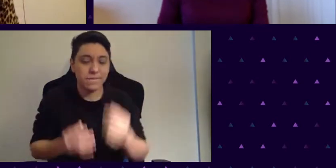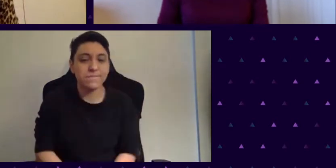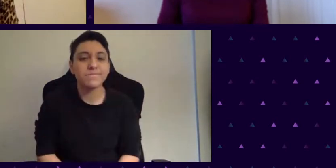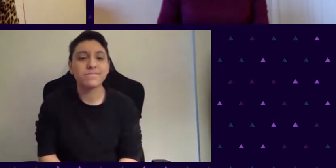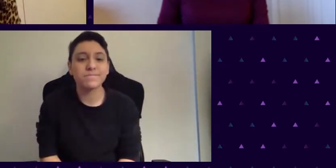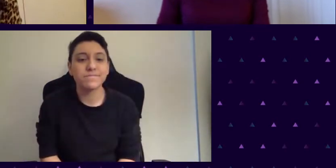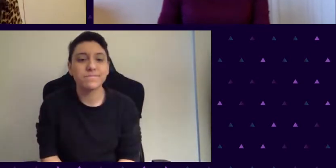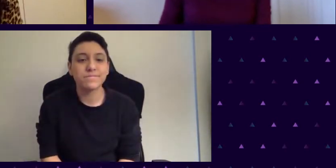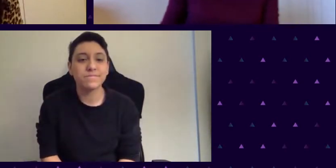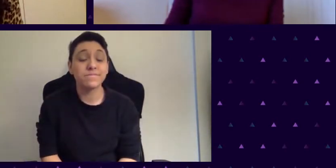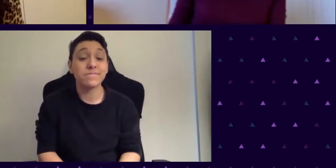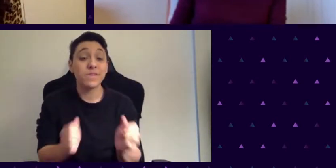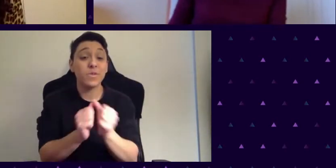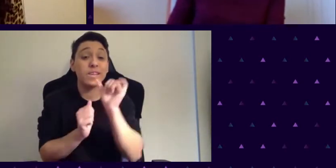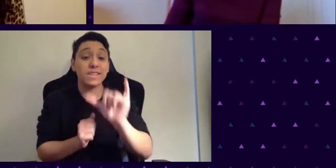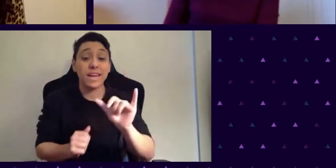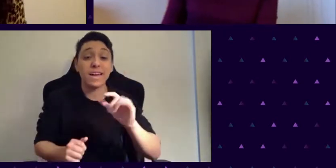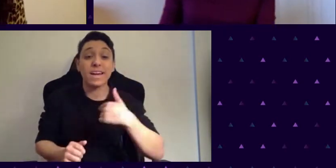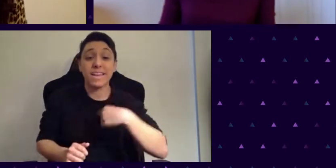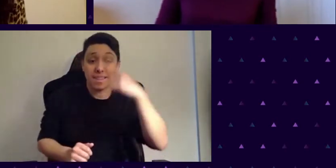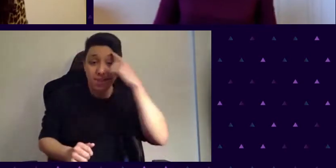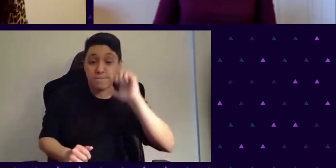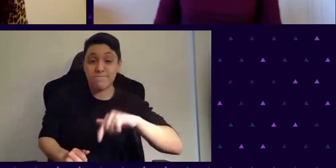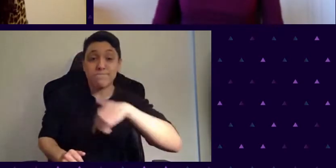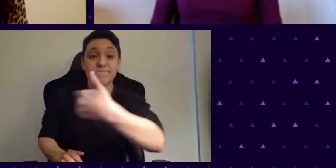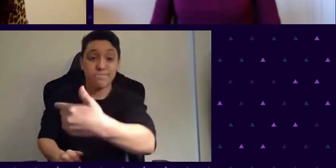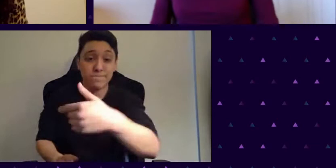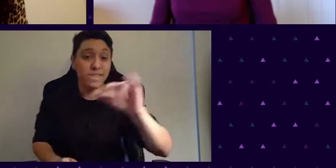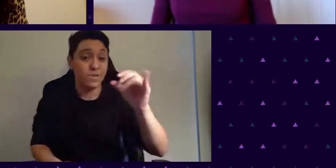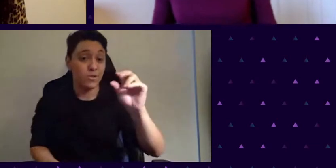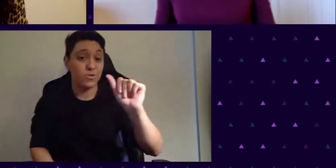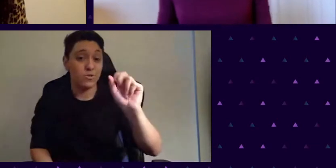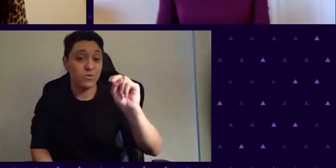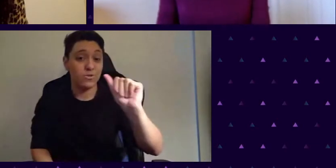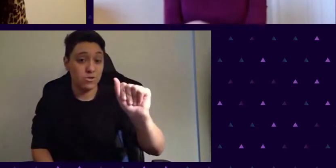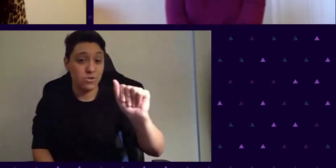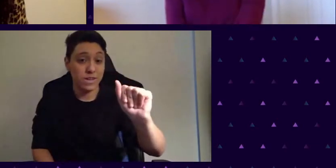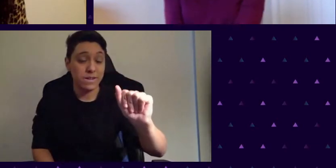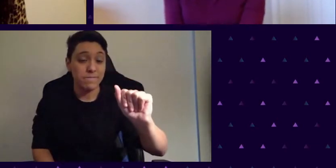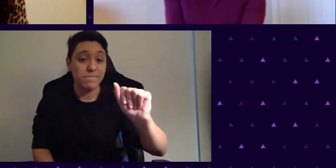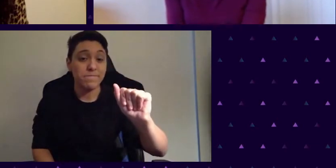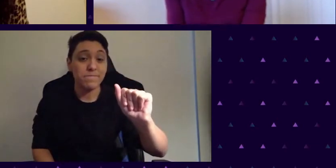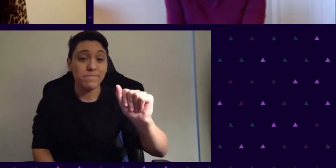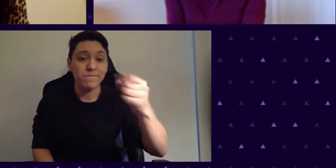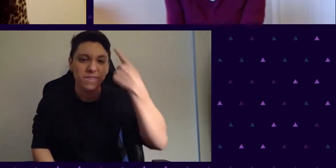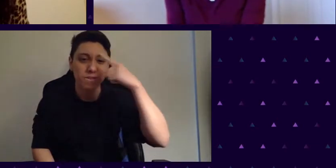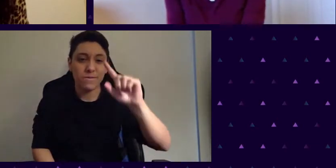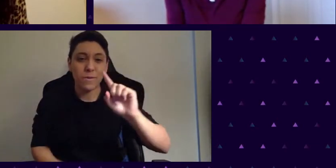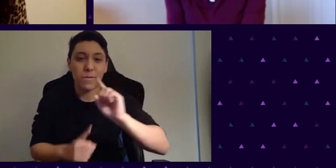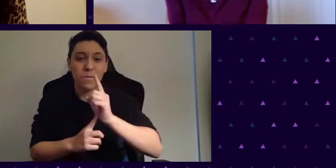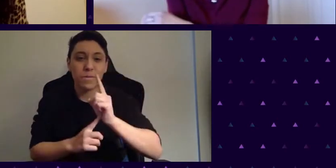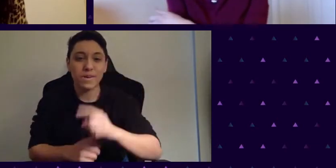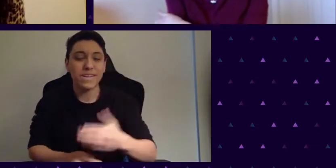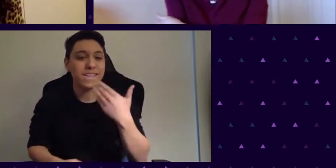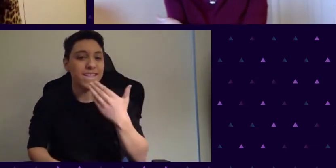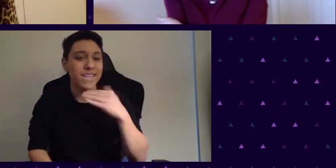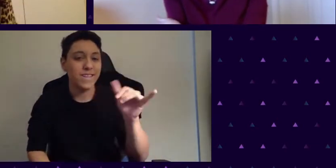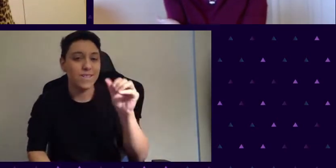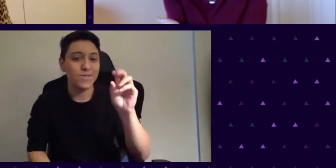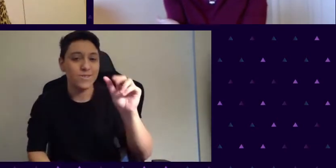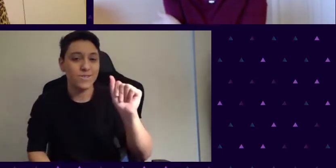So with that, I'm going to pass it to Joanna for a moment. Thanks, Joanna. Thank you all.